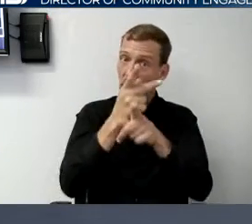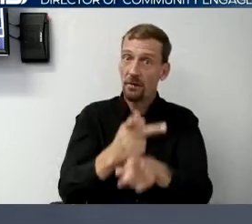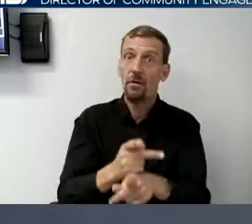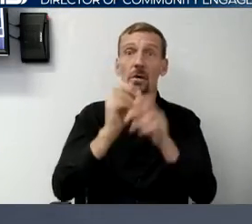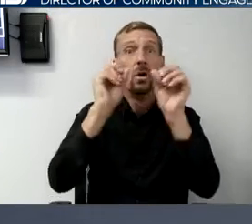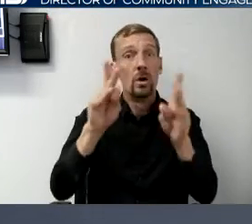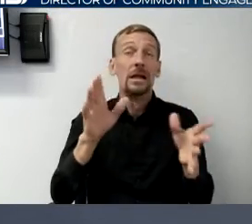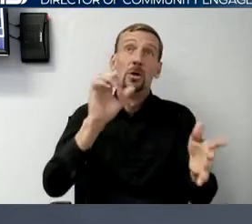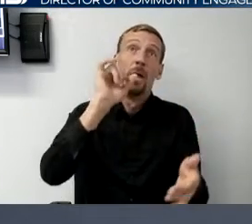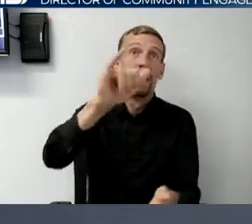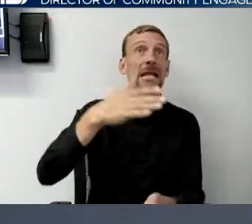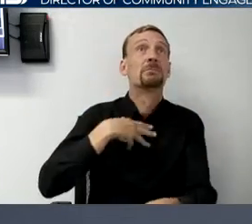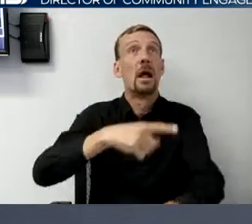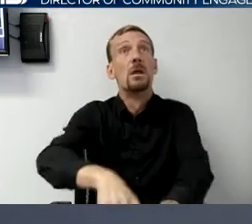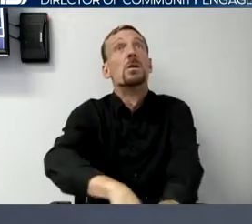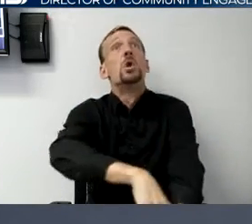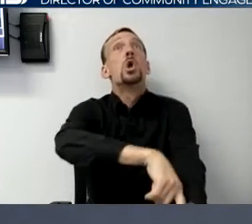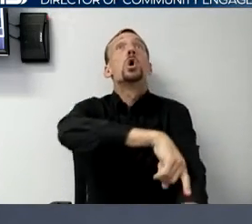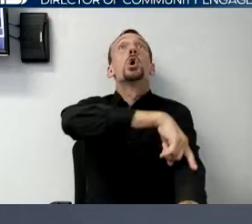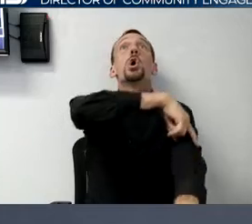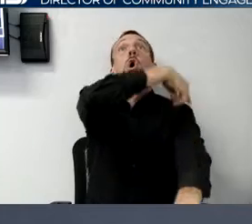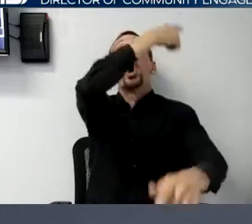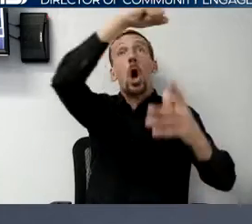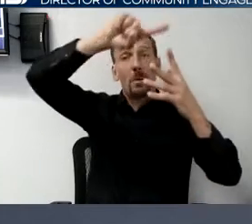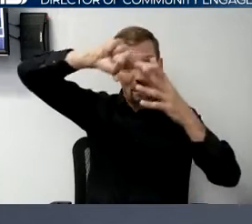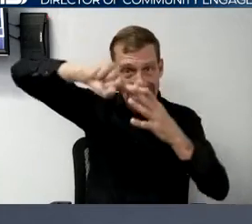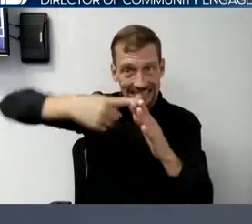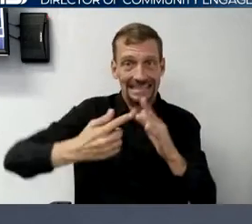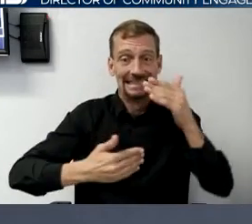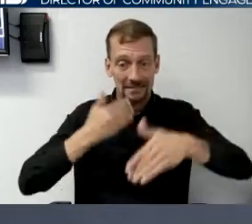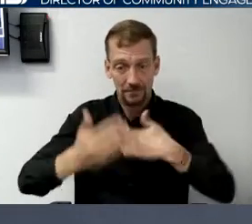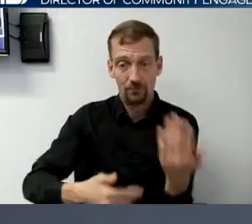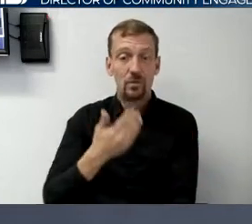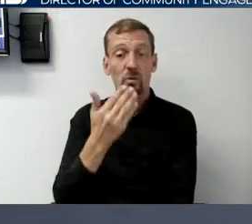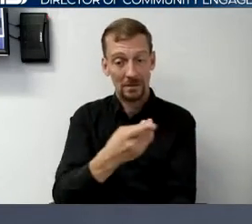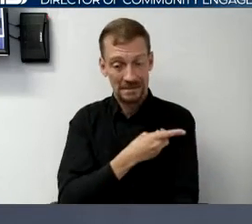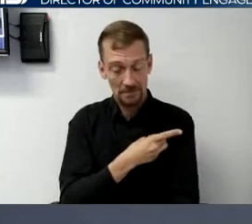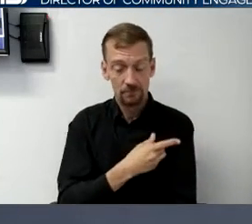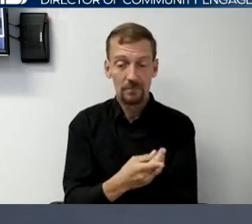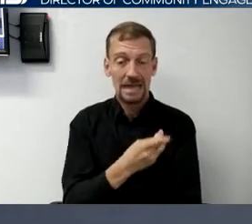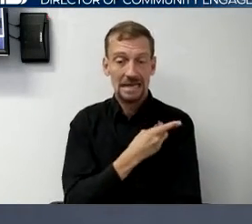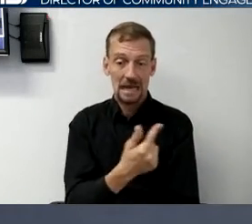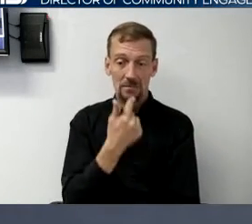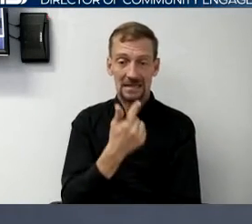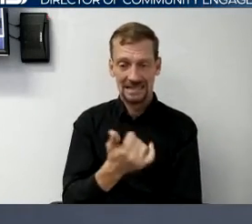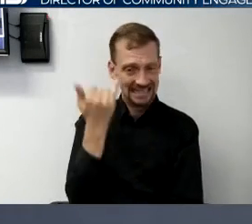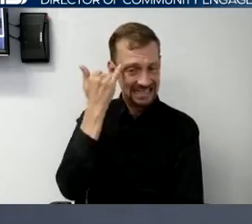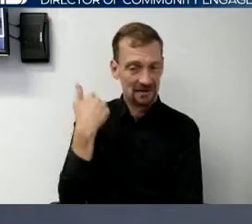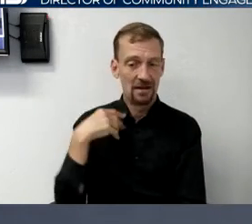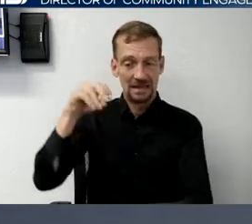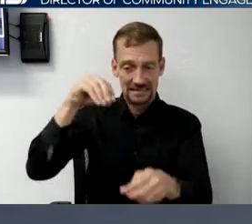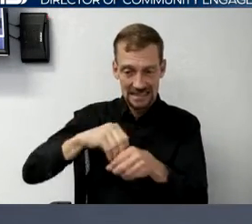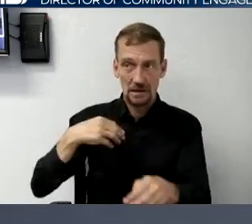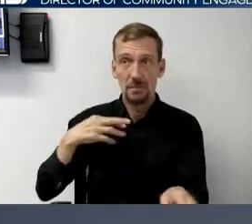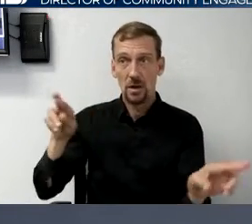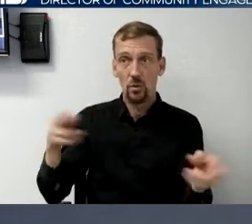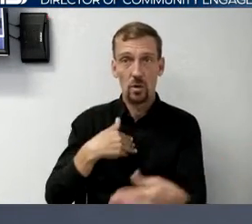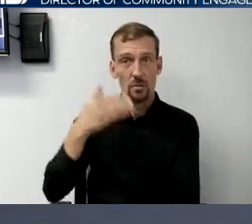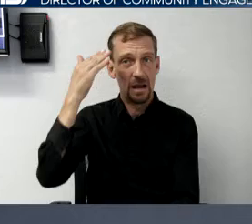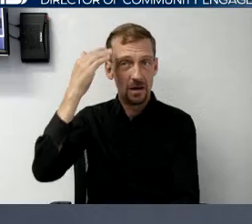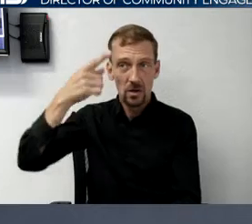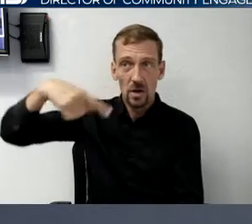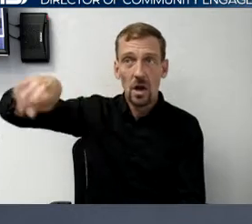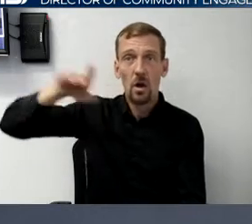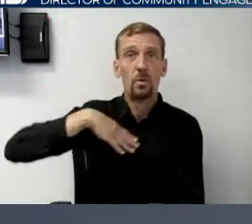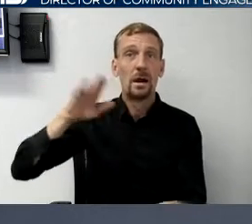Okay, so that's my long lead-in, Deb. Thank you, Gary. If I was in the room with you guys today, I know the guys, we would be